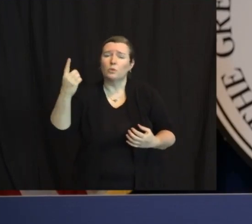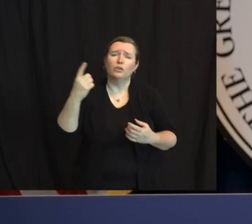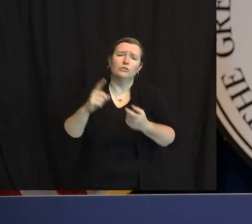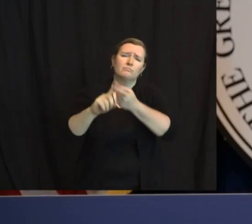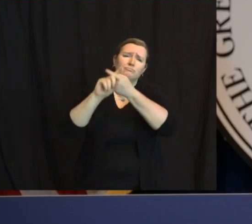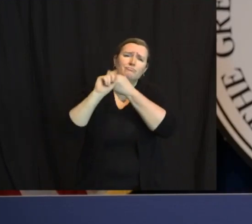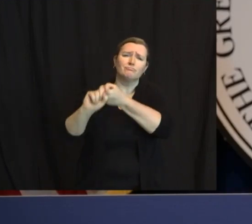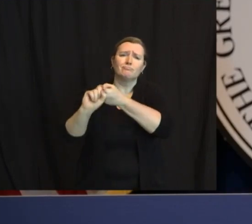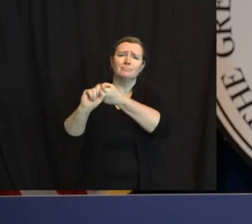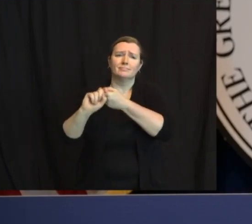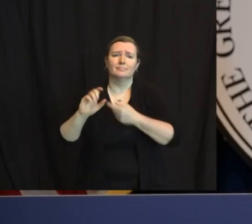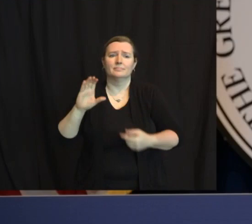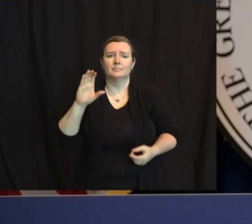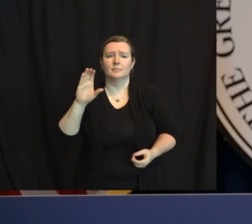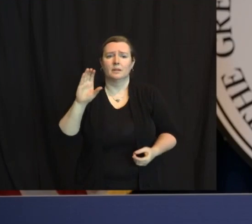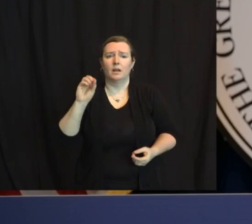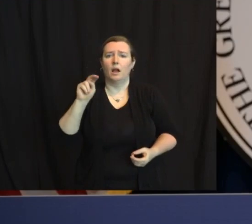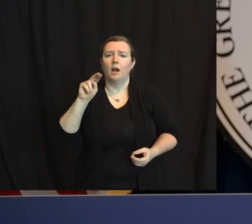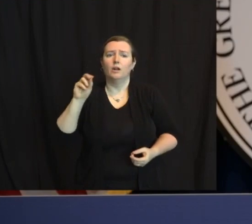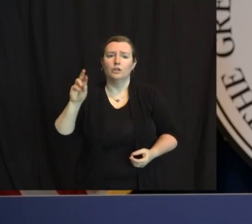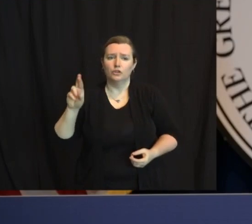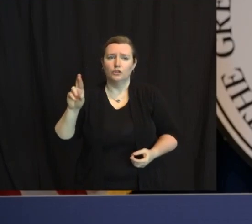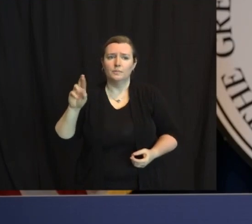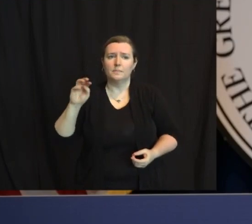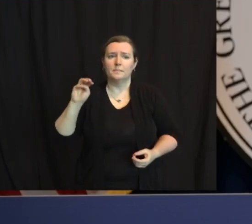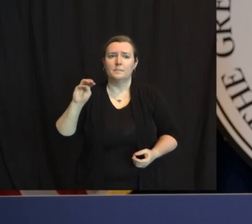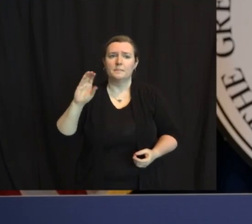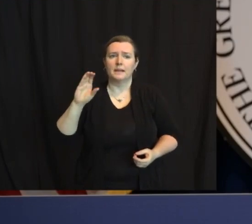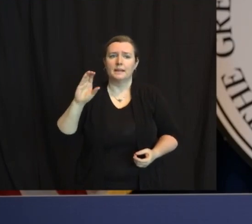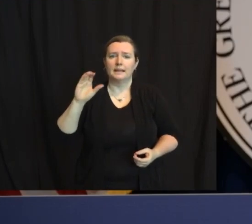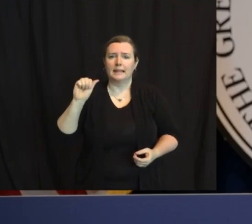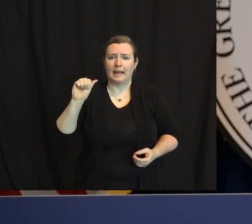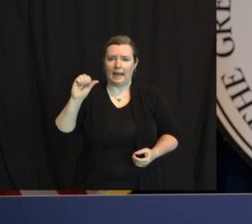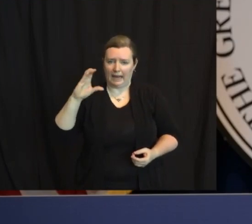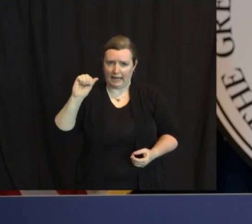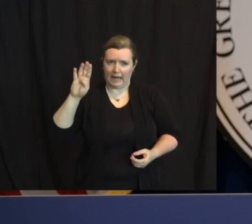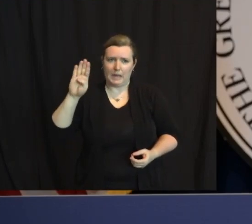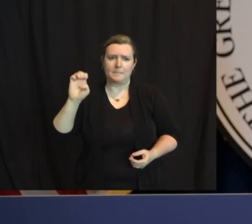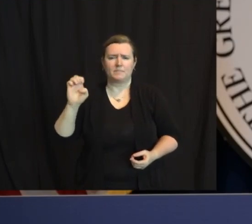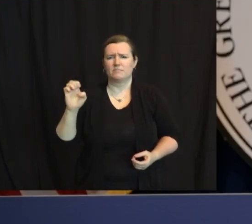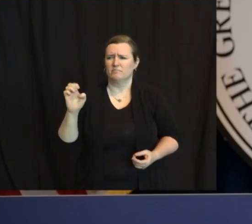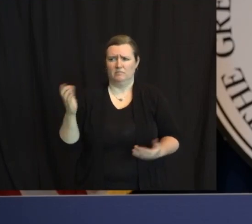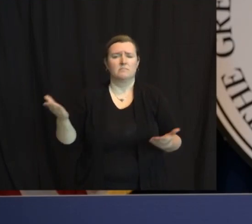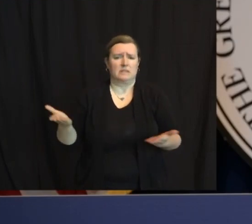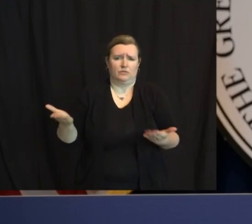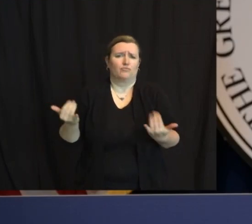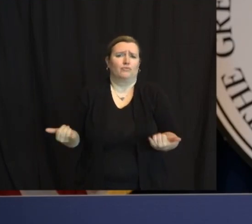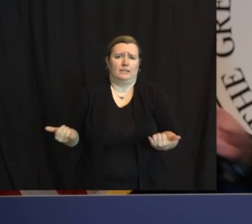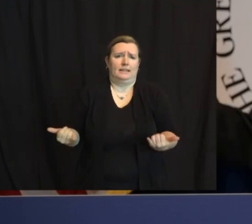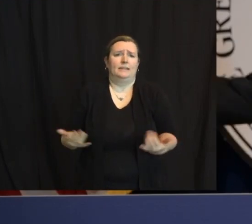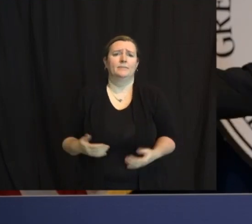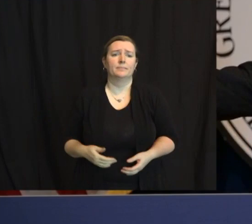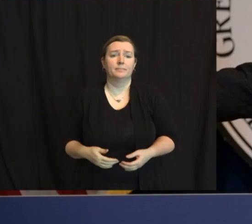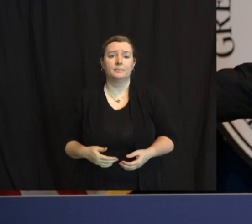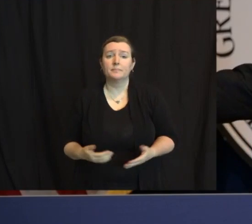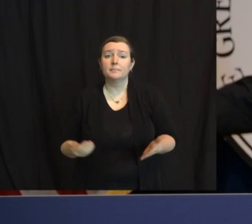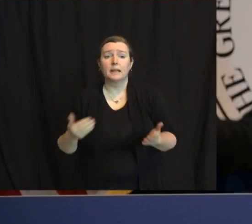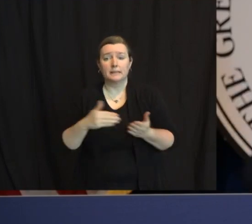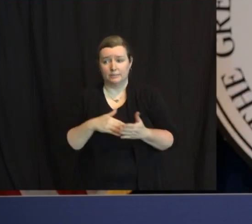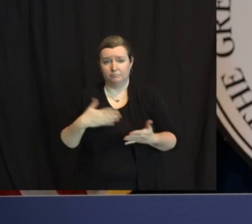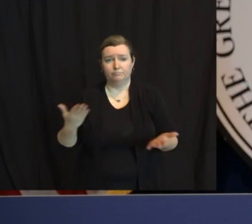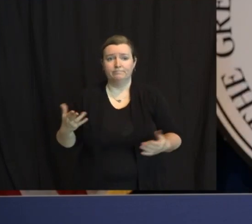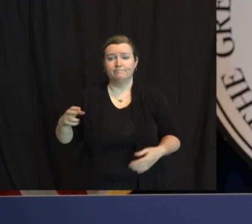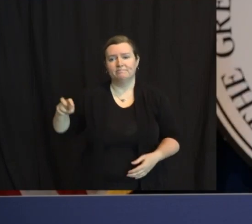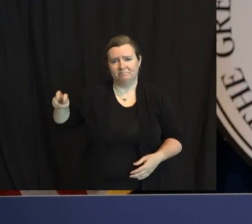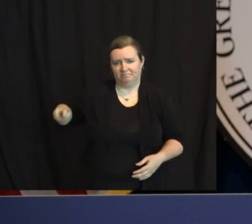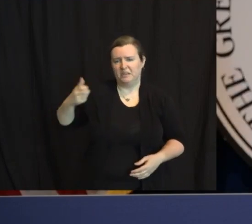McCabe. Hello, Connor. Thanks for watching. I'm joined today to my right by the woman who needs no introduction, the Commissioner of the Department of Health, that woman